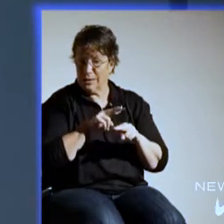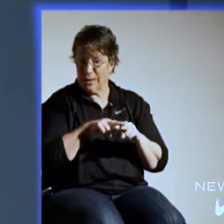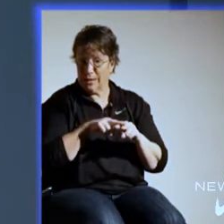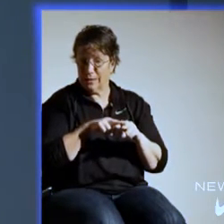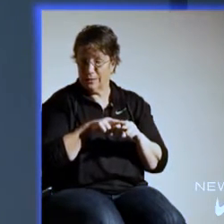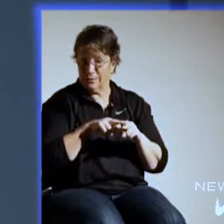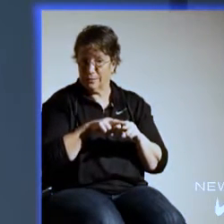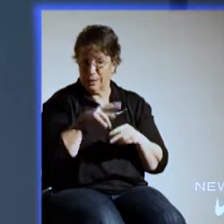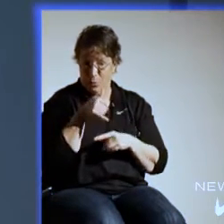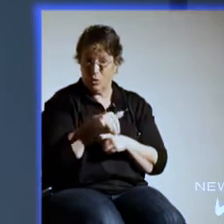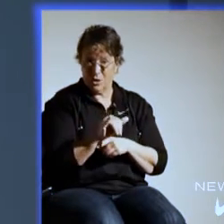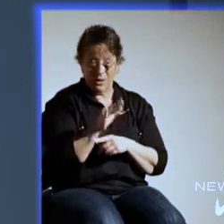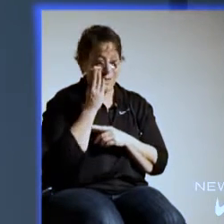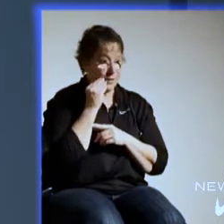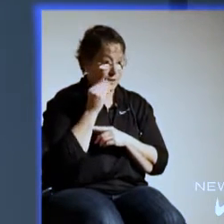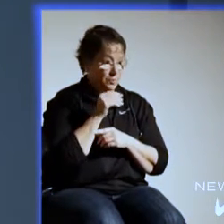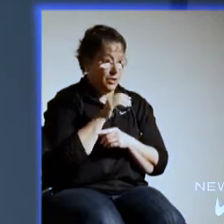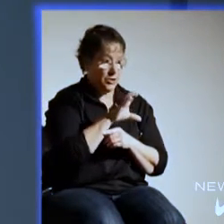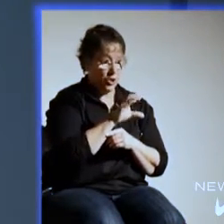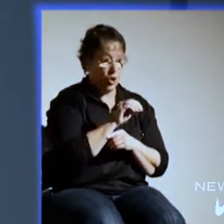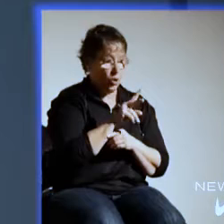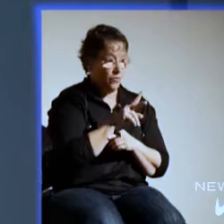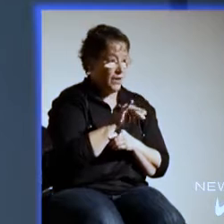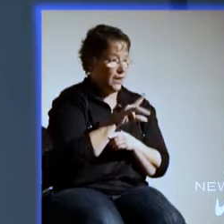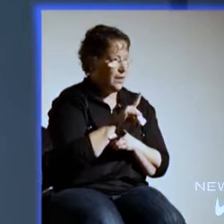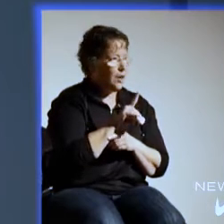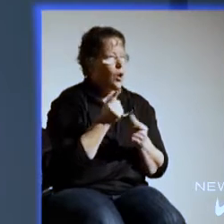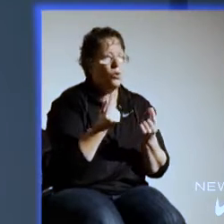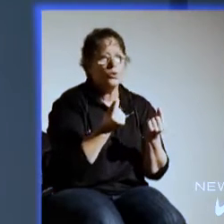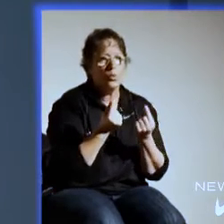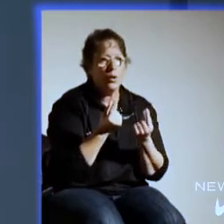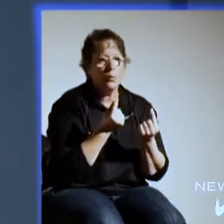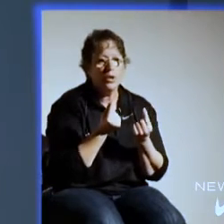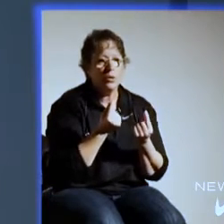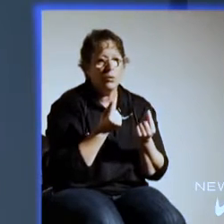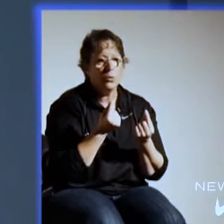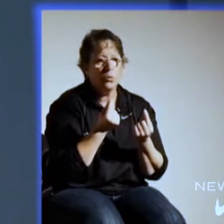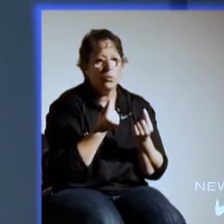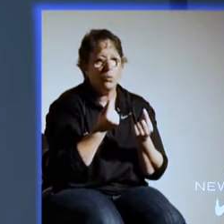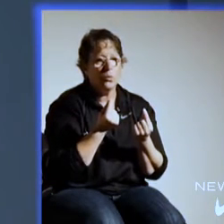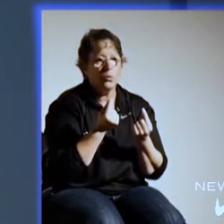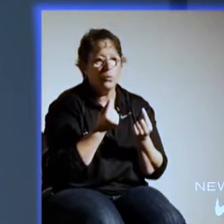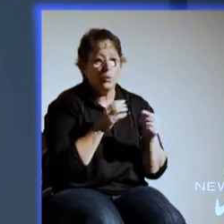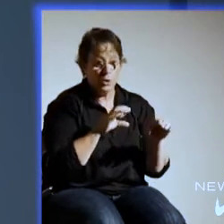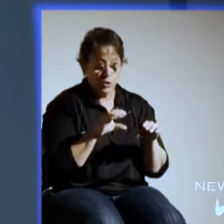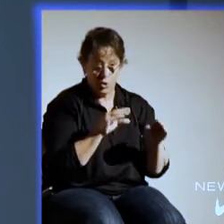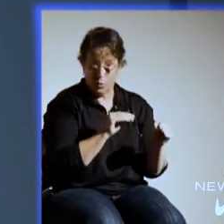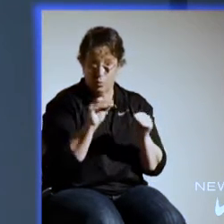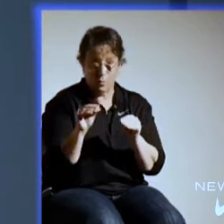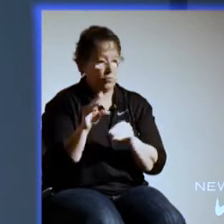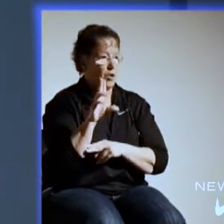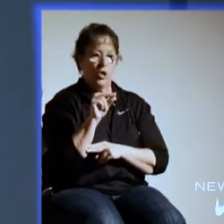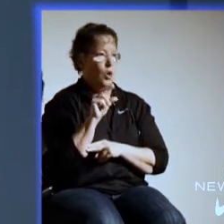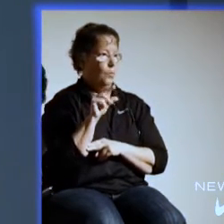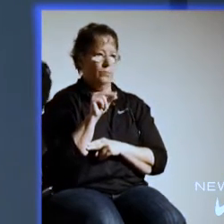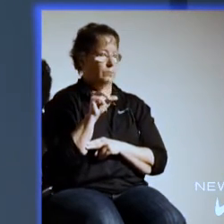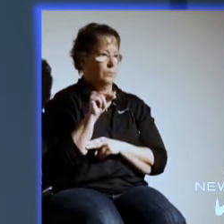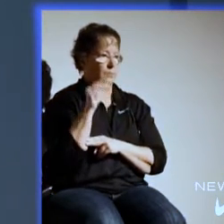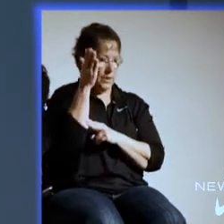out and reach more people? Well, we considered, what do we do? Do we move? No, God closed the door on